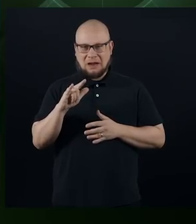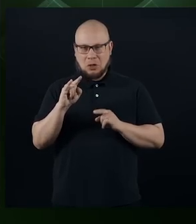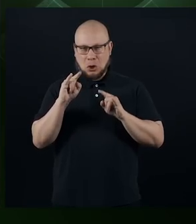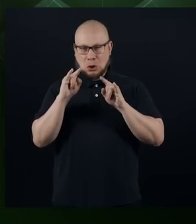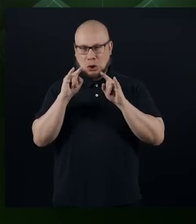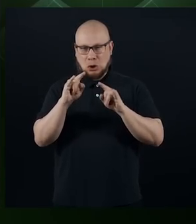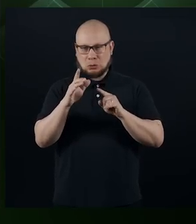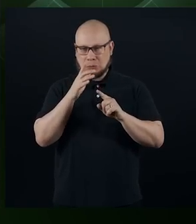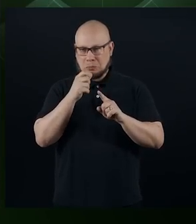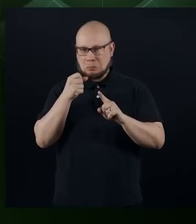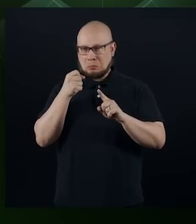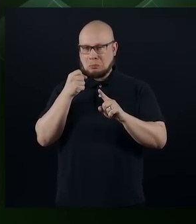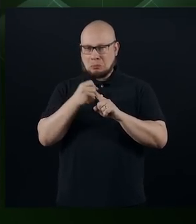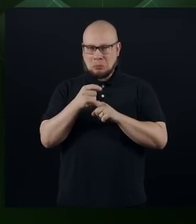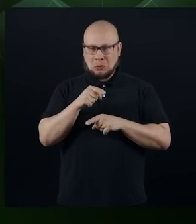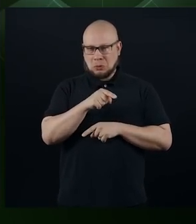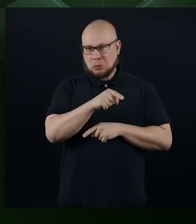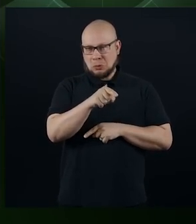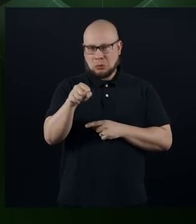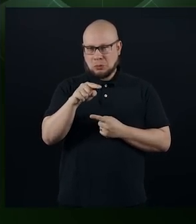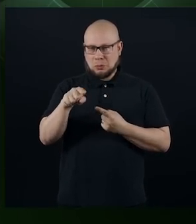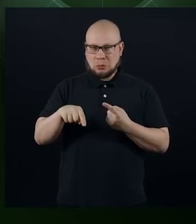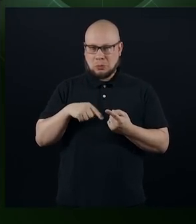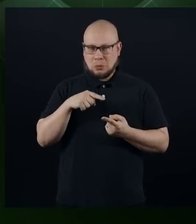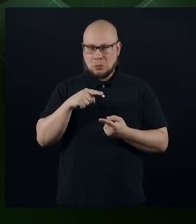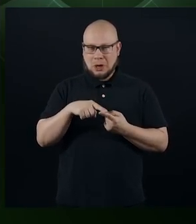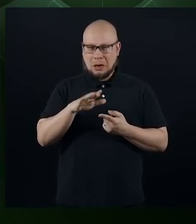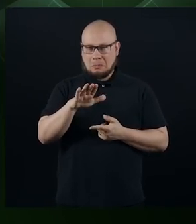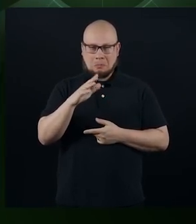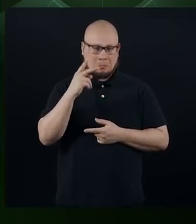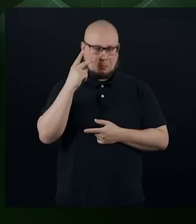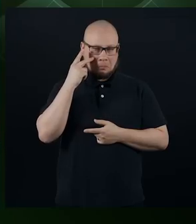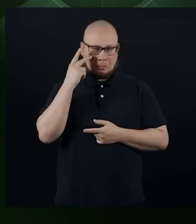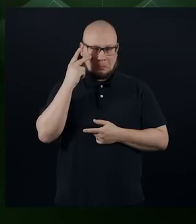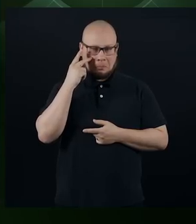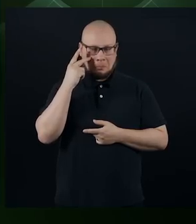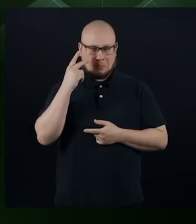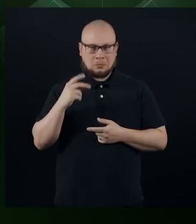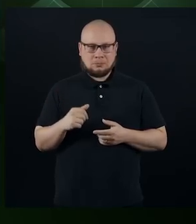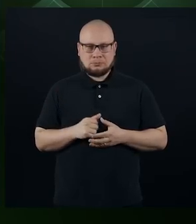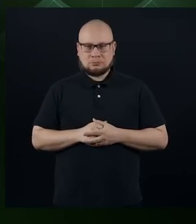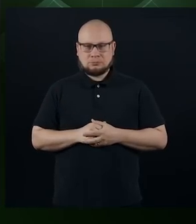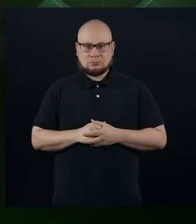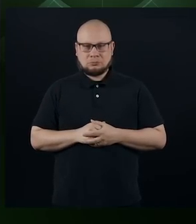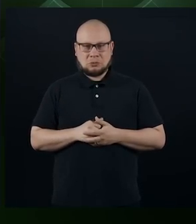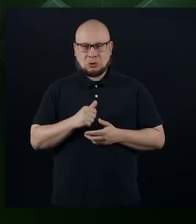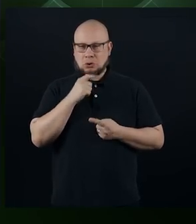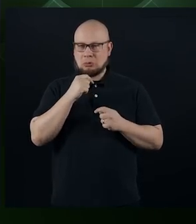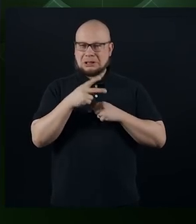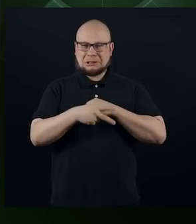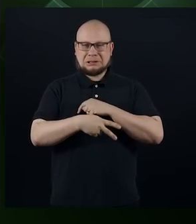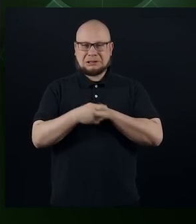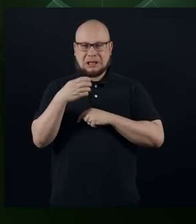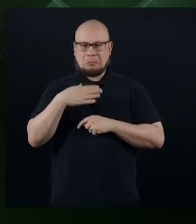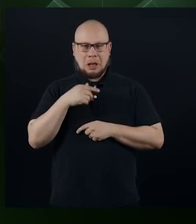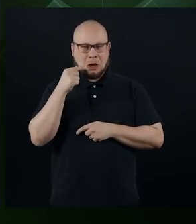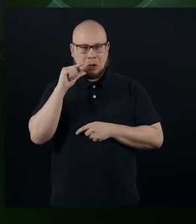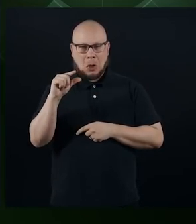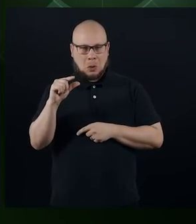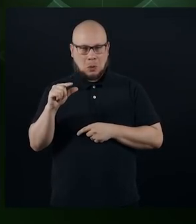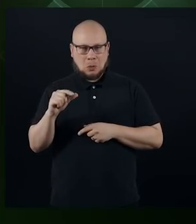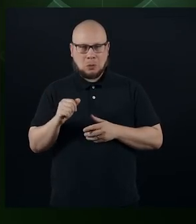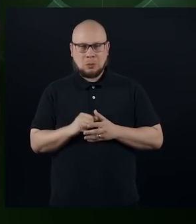the greedy beholders of this bewitched treasure? Dead men